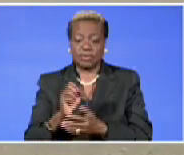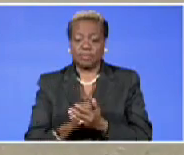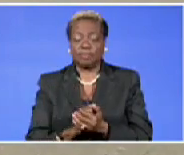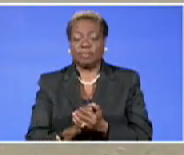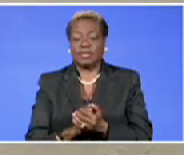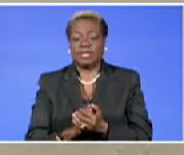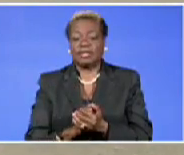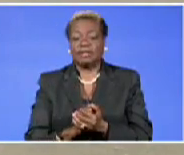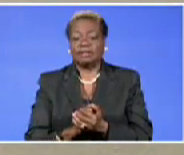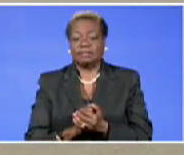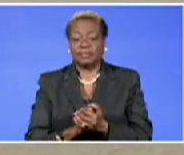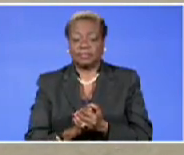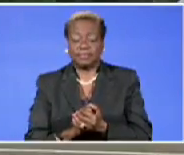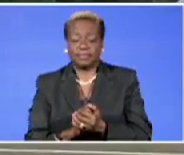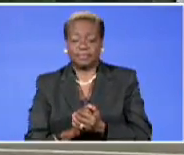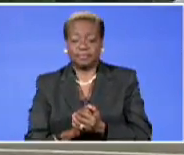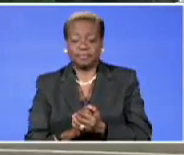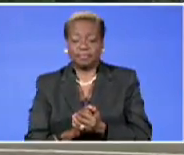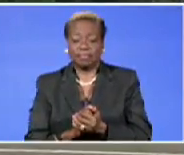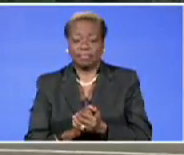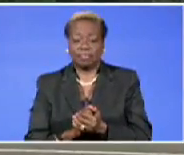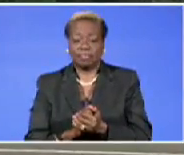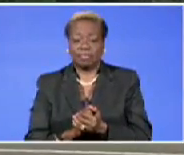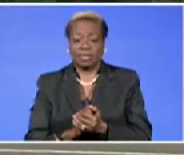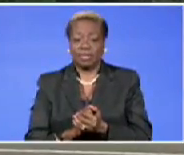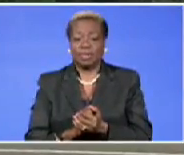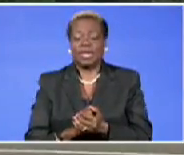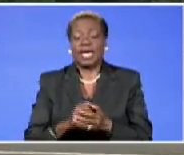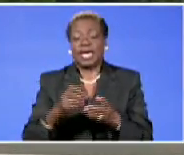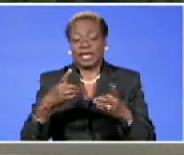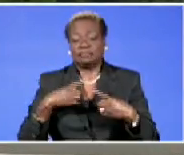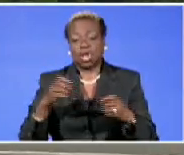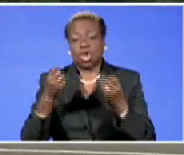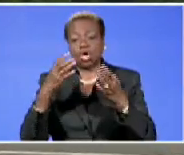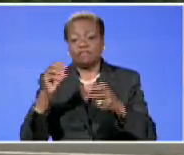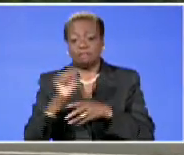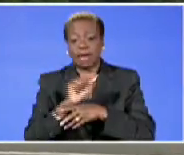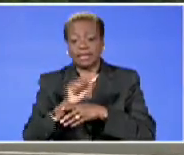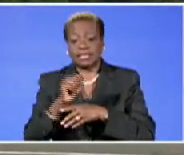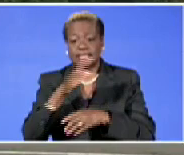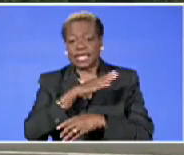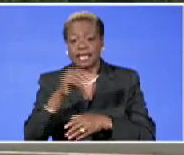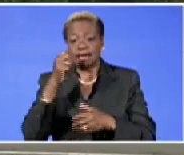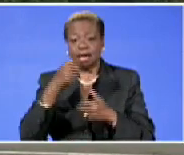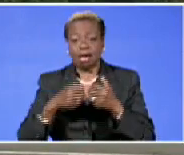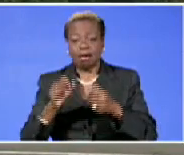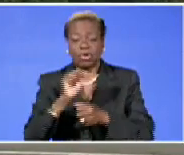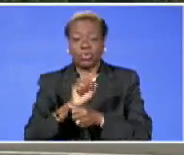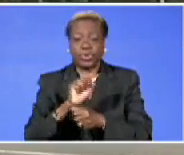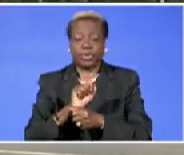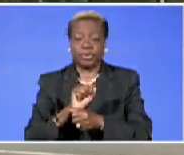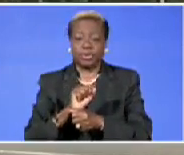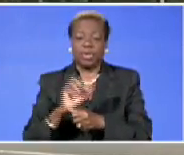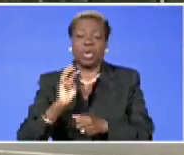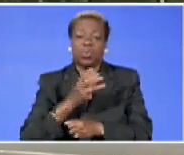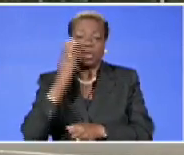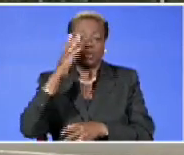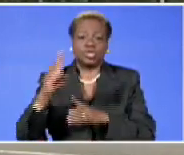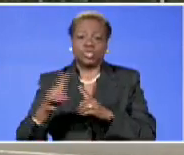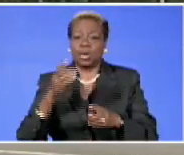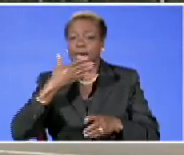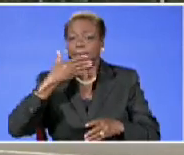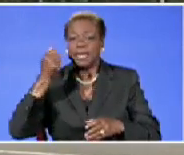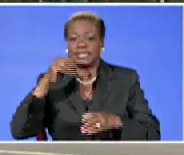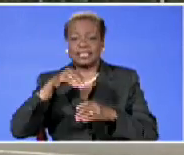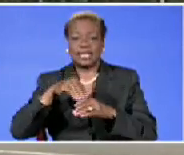St. Anne's to 3-2. It comes with a lot of progress and hard work, you know. And we just try to do our best in everything we do. As a team, we executed